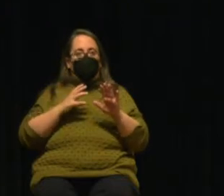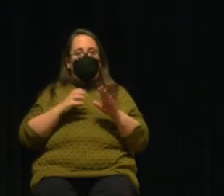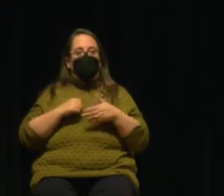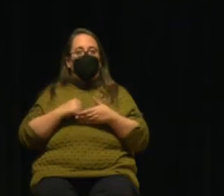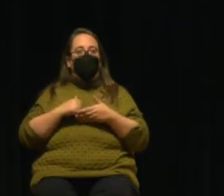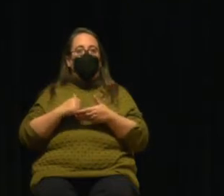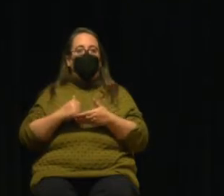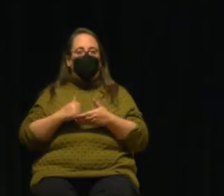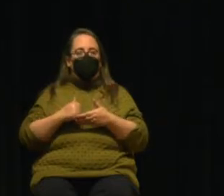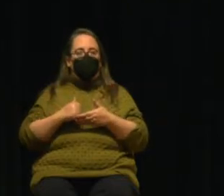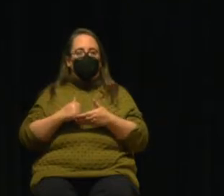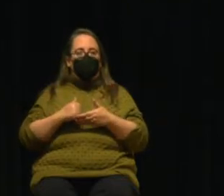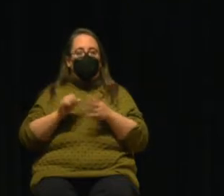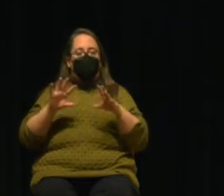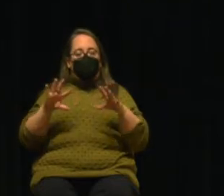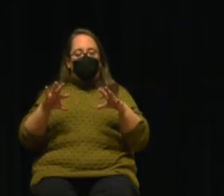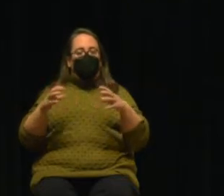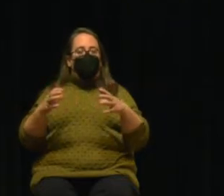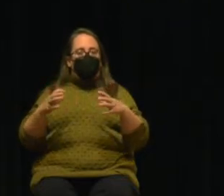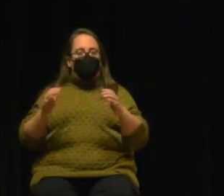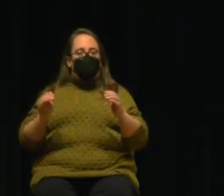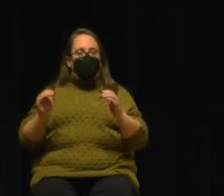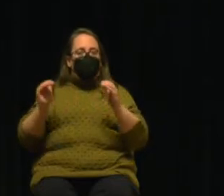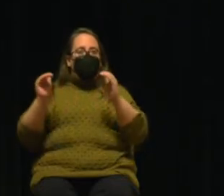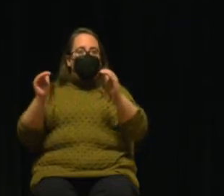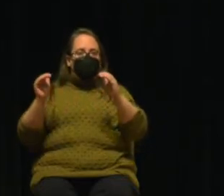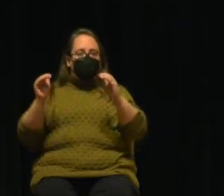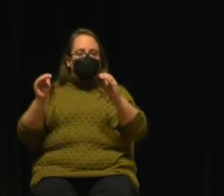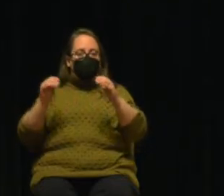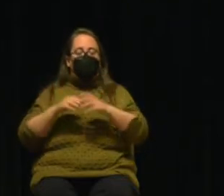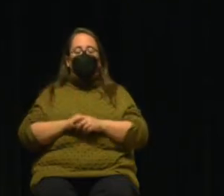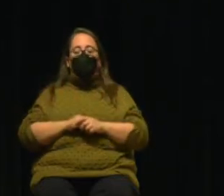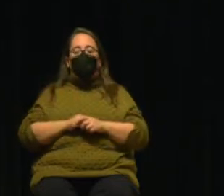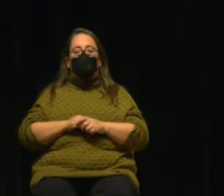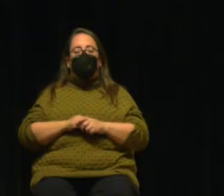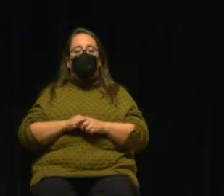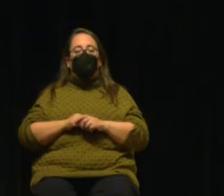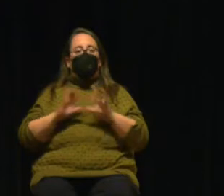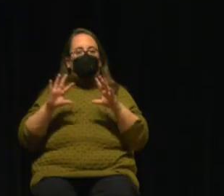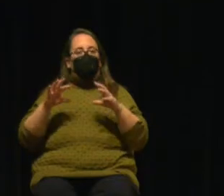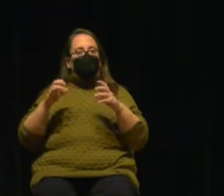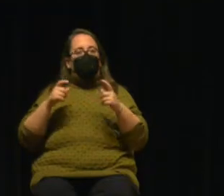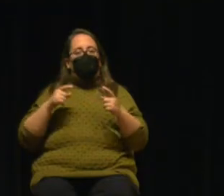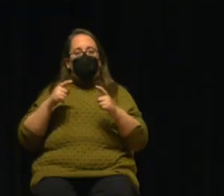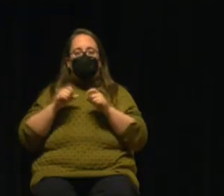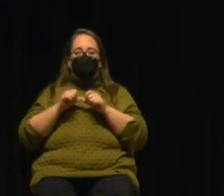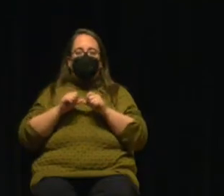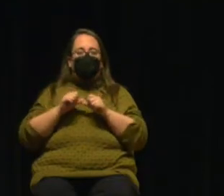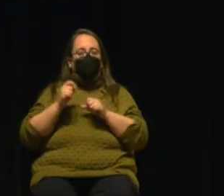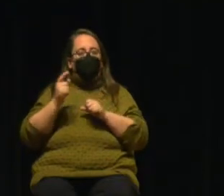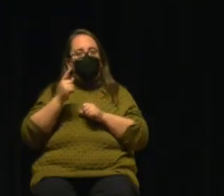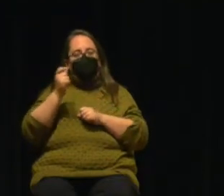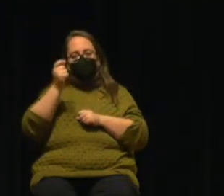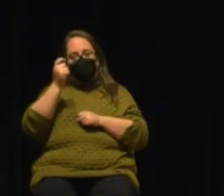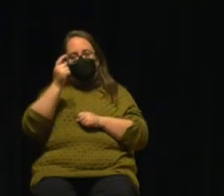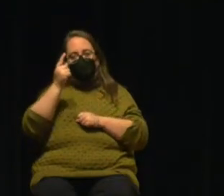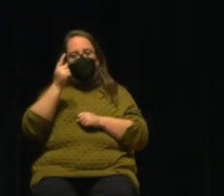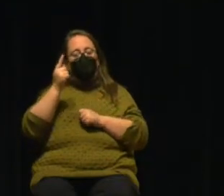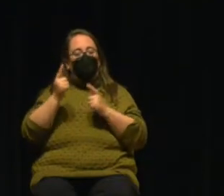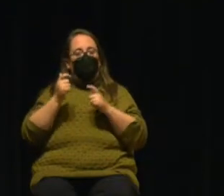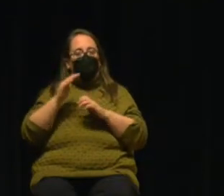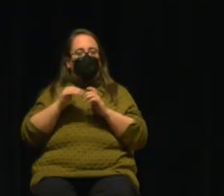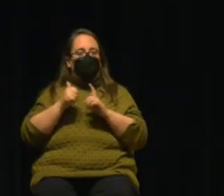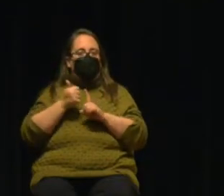contributed to a collective struggle. A collective struggle that Still always understood was larger